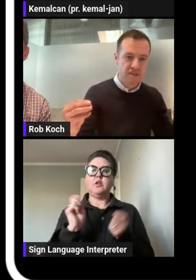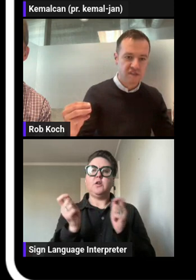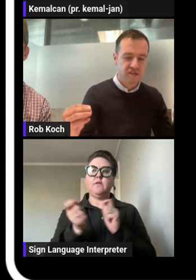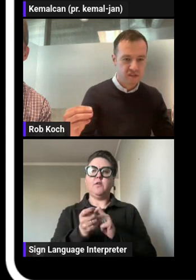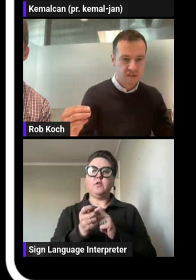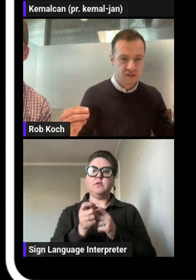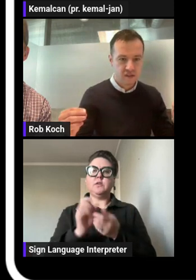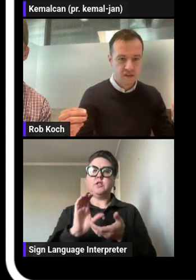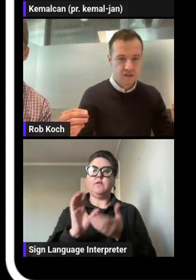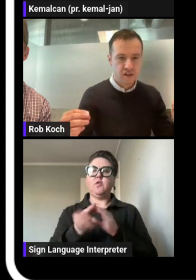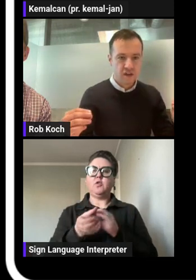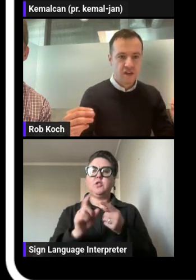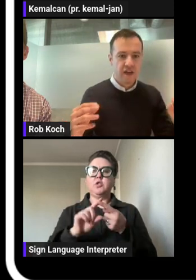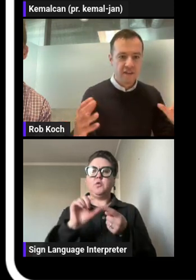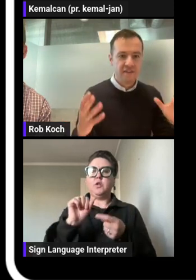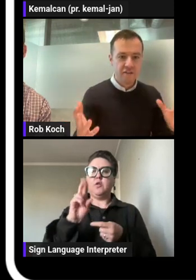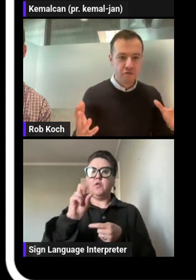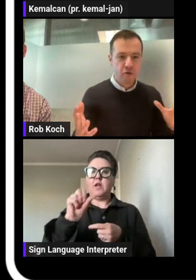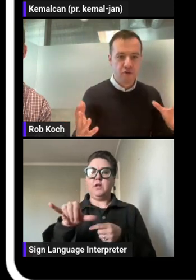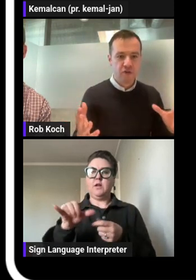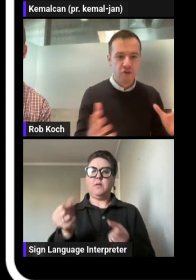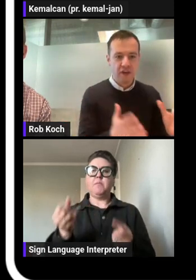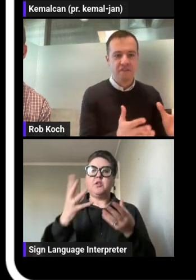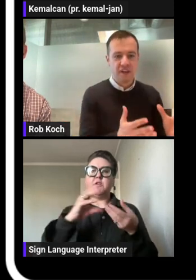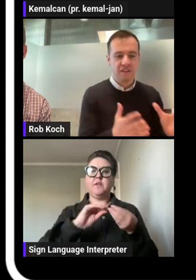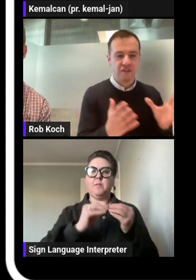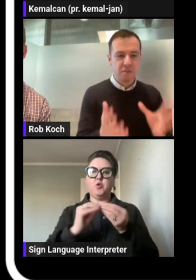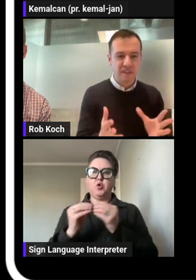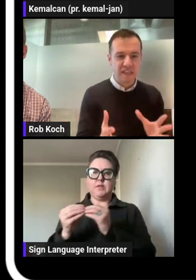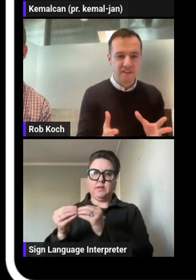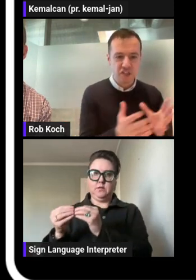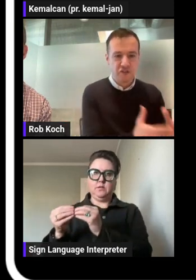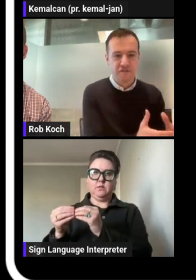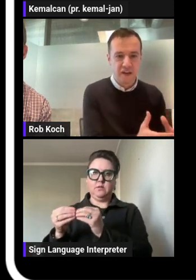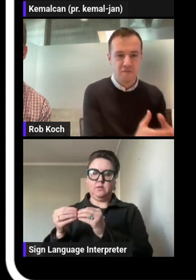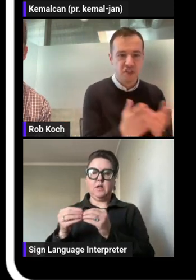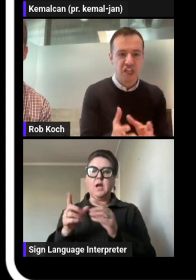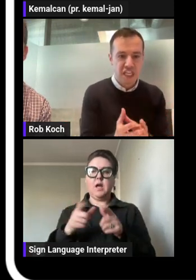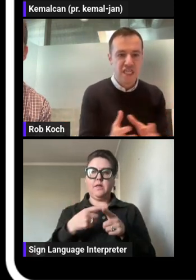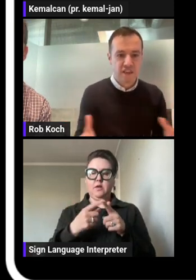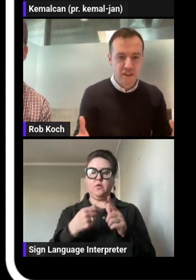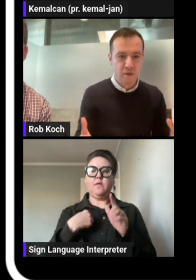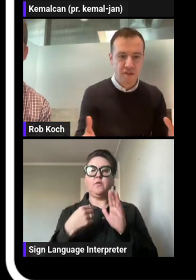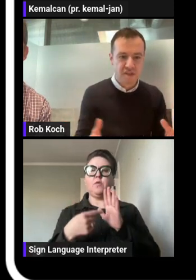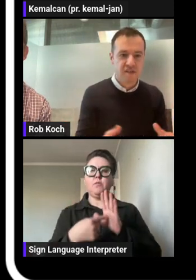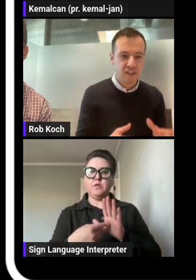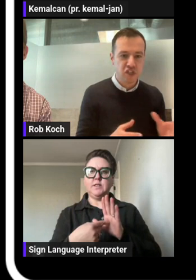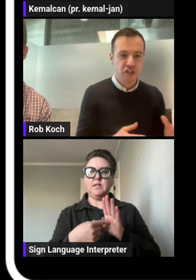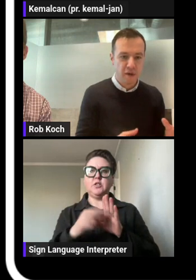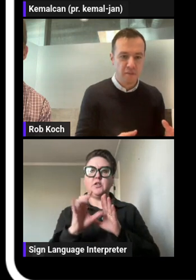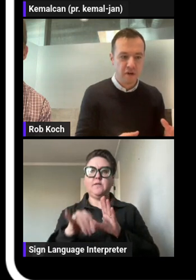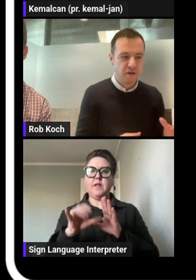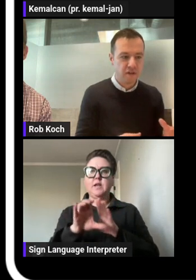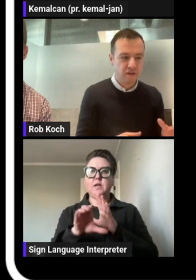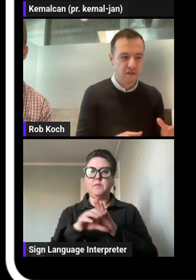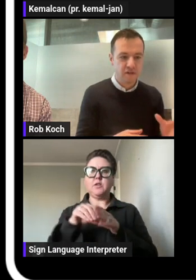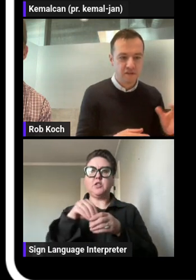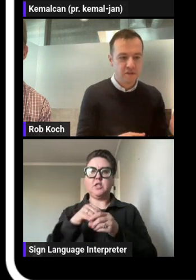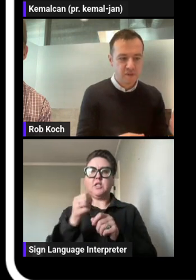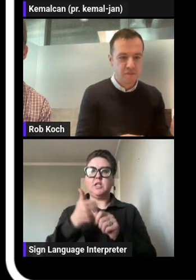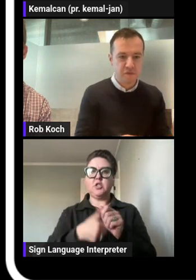of numbers, and therefore you have the representation of that image in numbers. Each